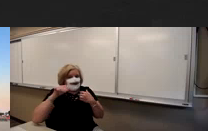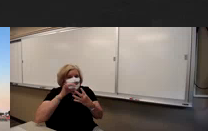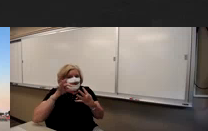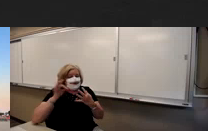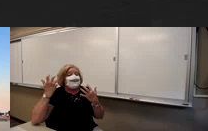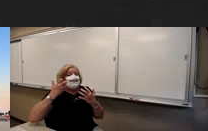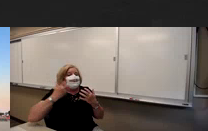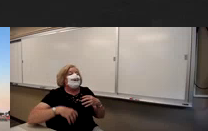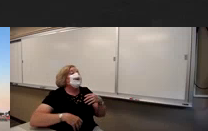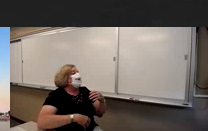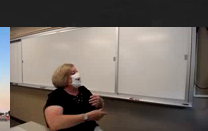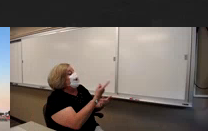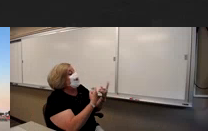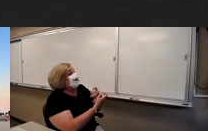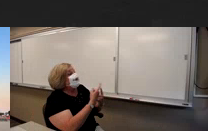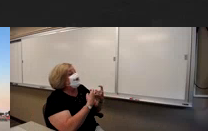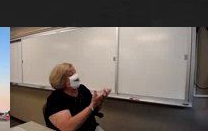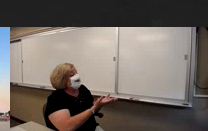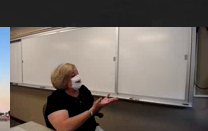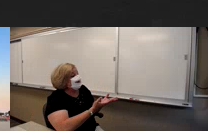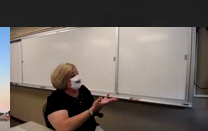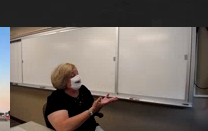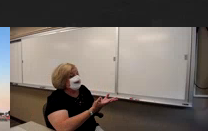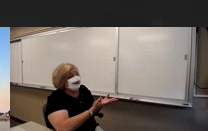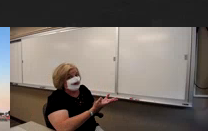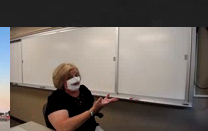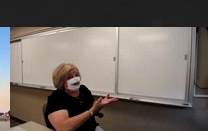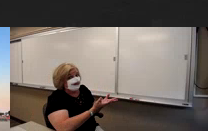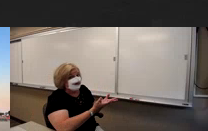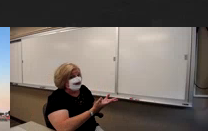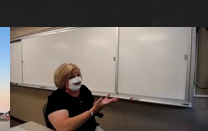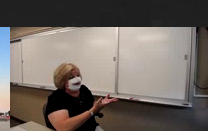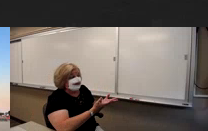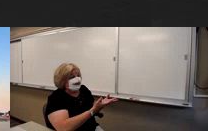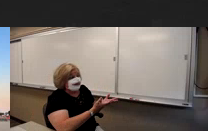any questions or anything you see?